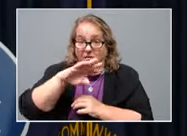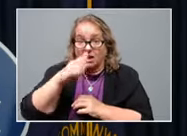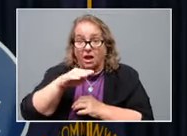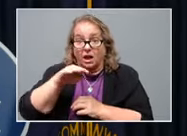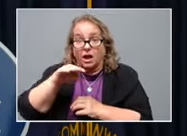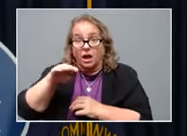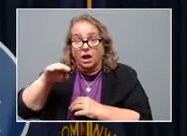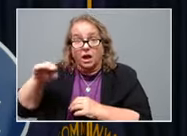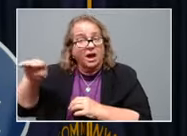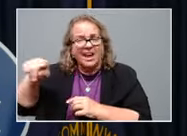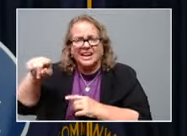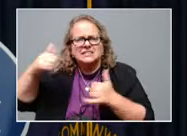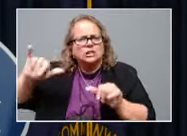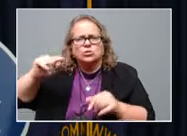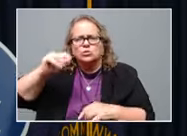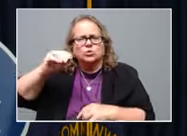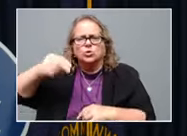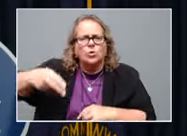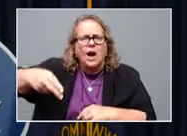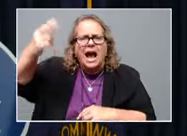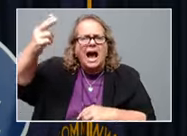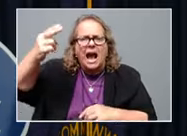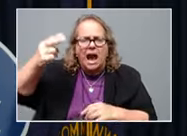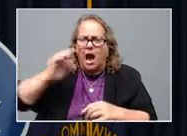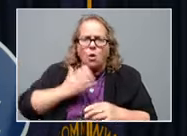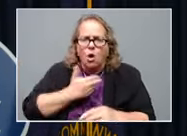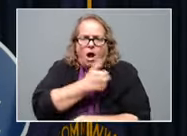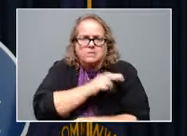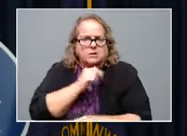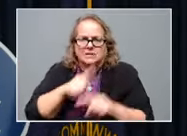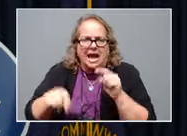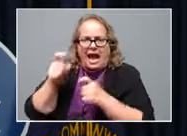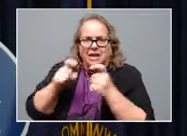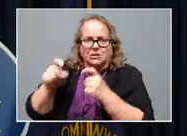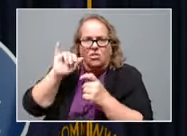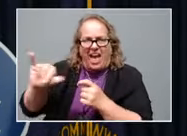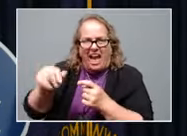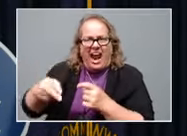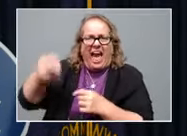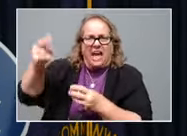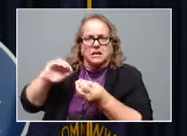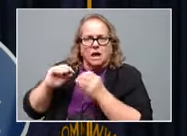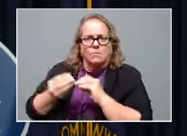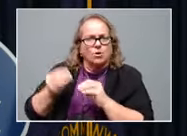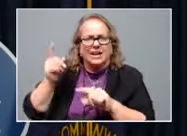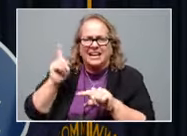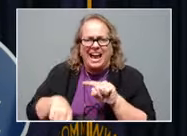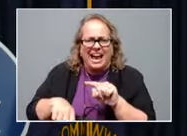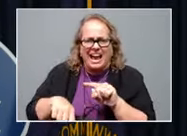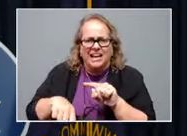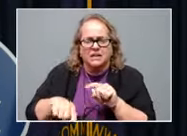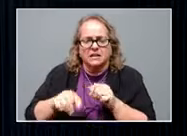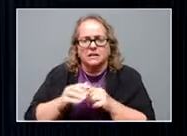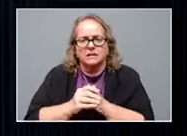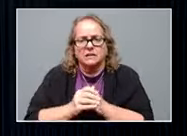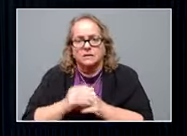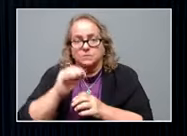to push our hospitals over capacity. Far too many cases. Positivity rate,